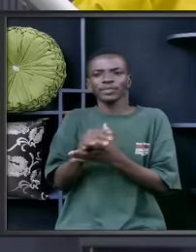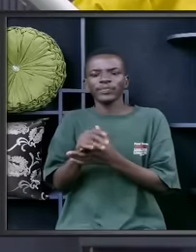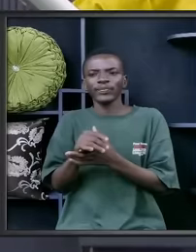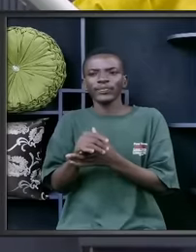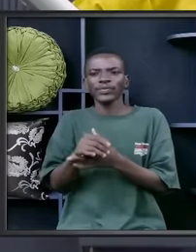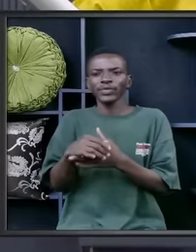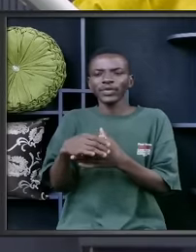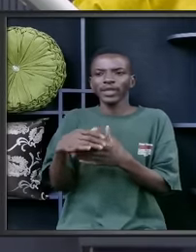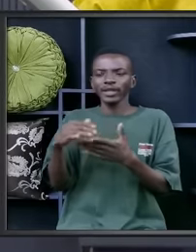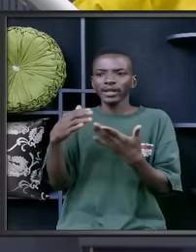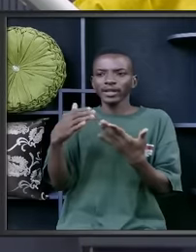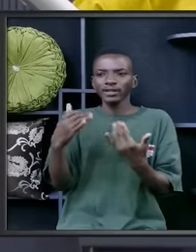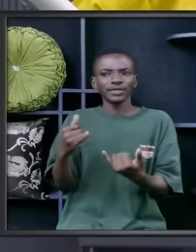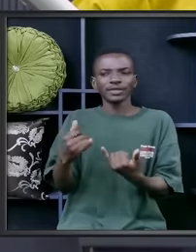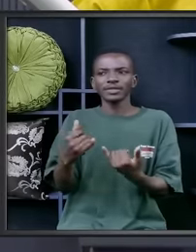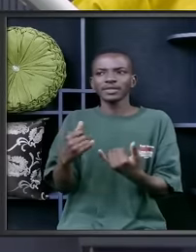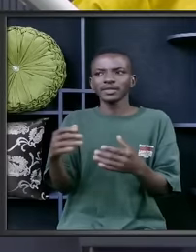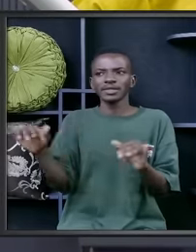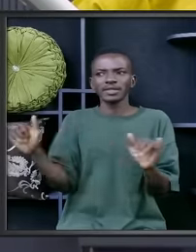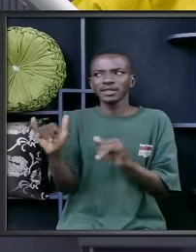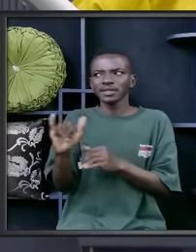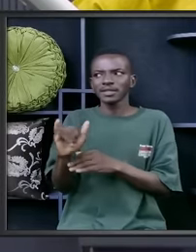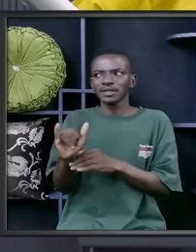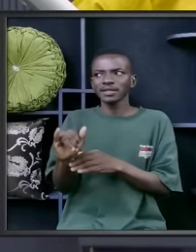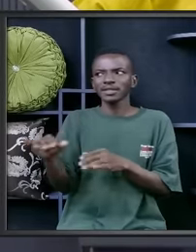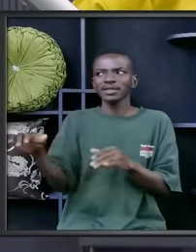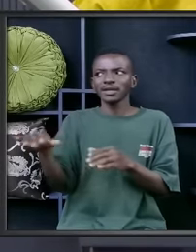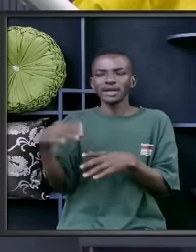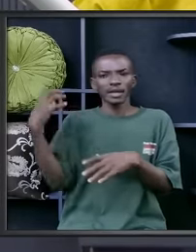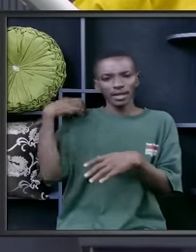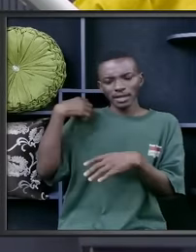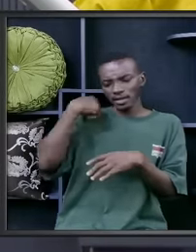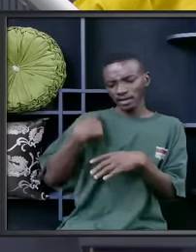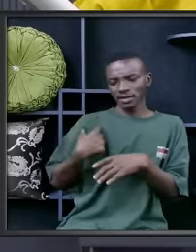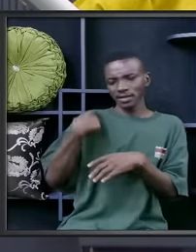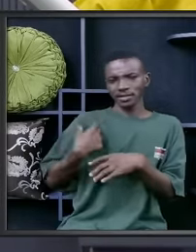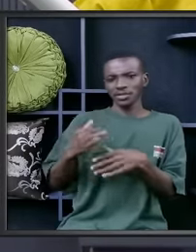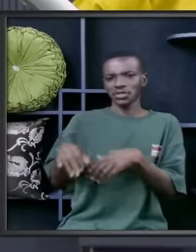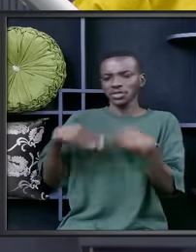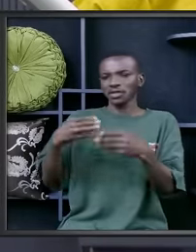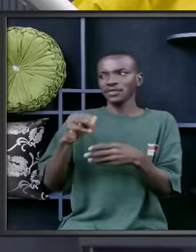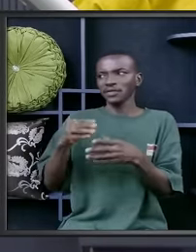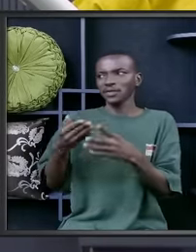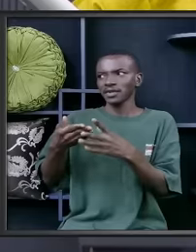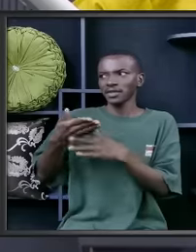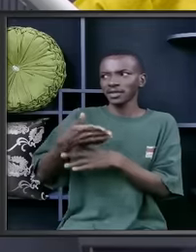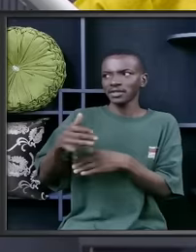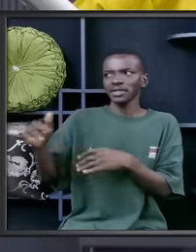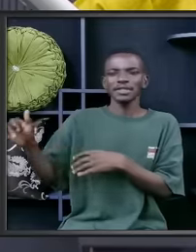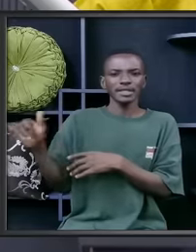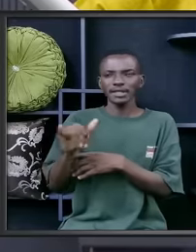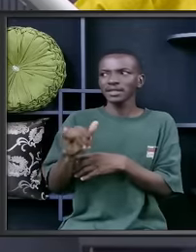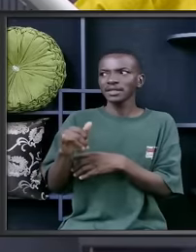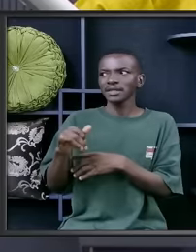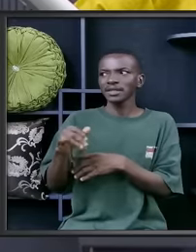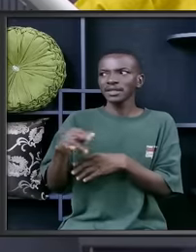As him don't be an ex-boy. Say now the same salary, the same rank. Where then forgive him? If he pass through NDA,